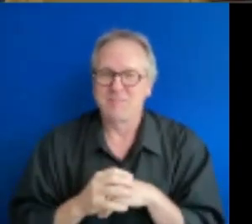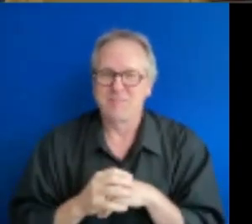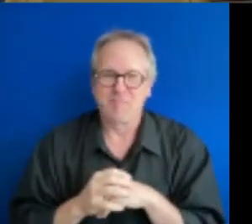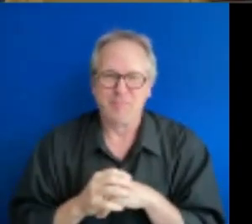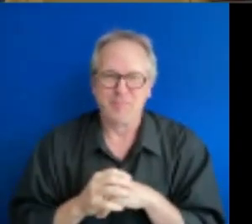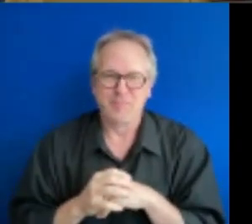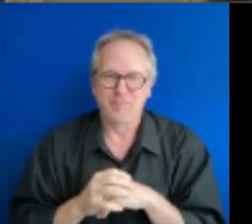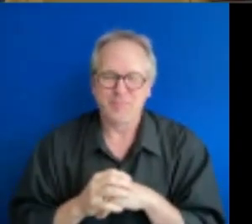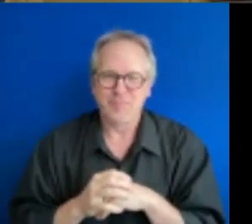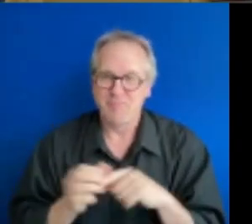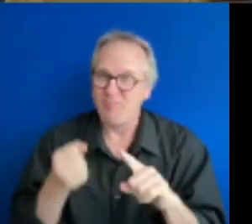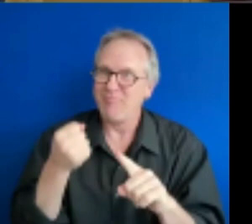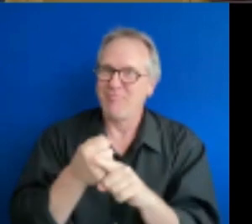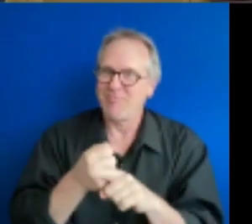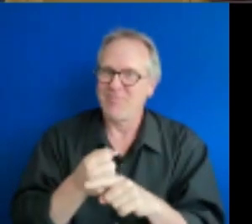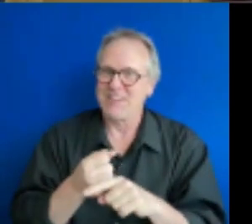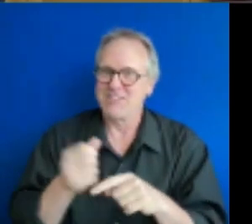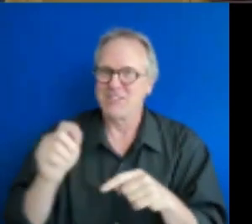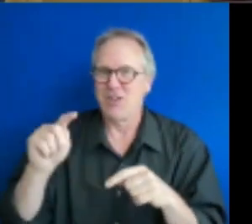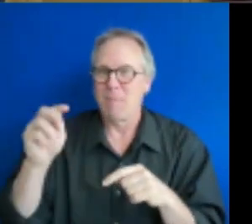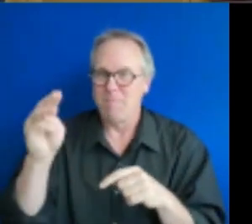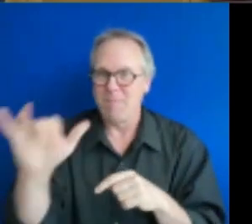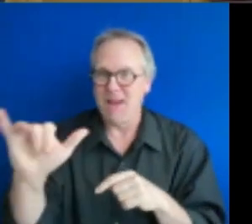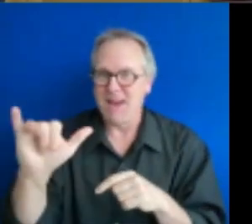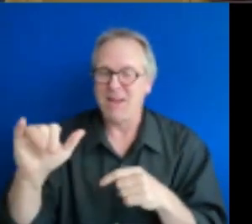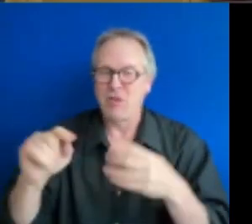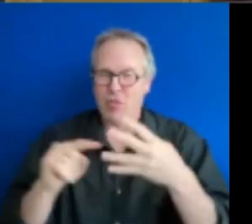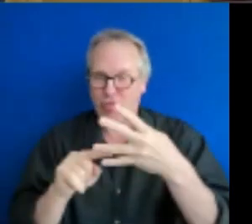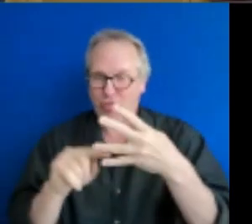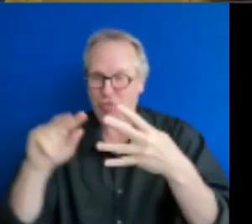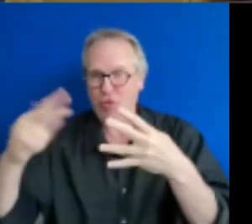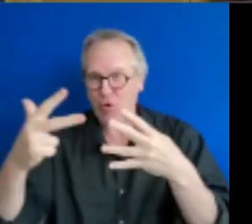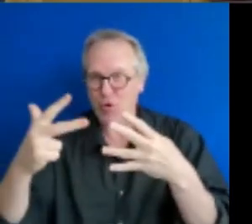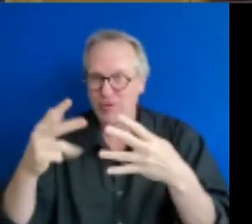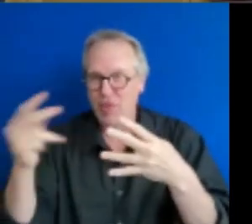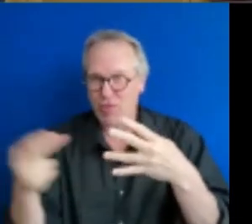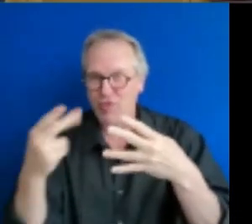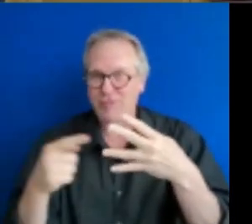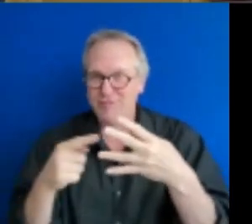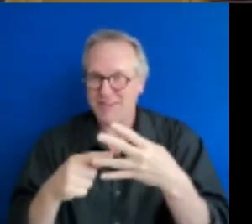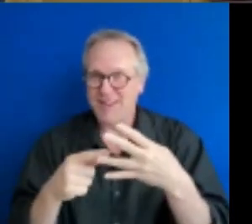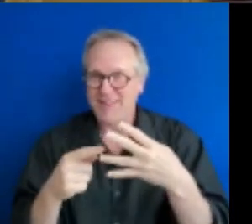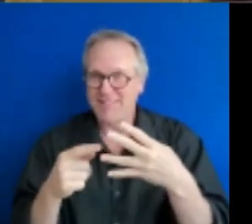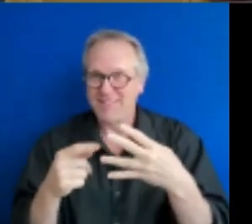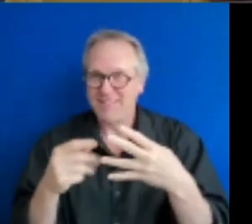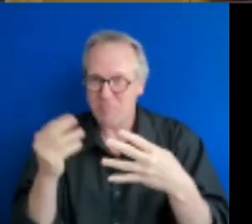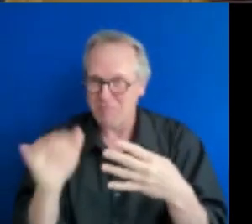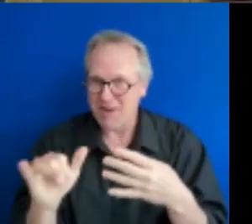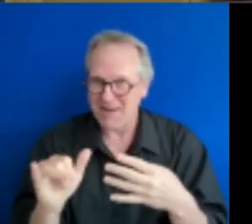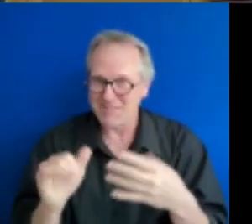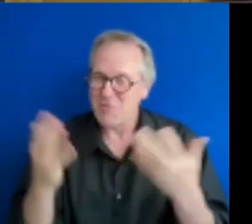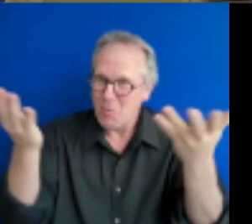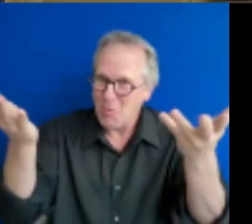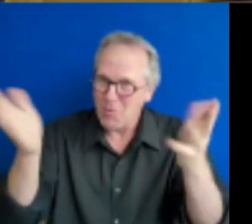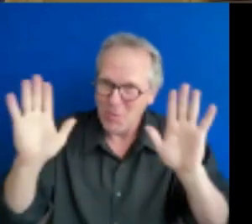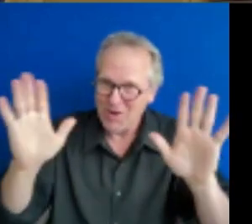of May. Every third Thursday of May. So wonderful. So a